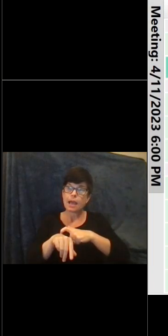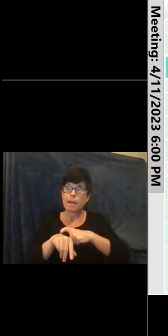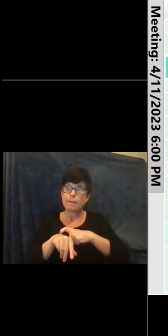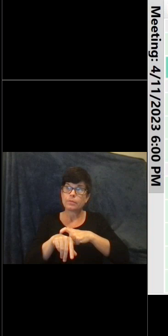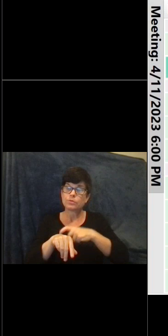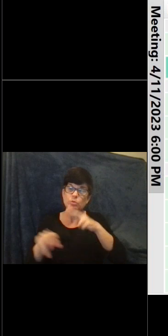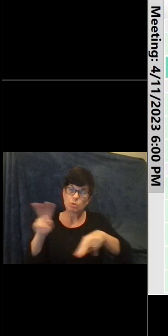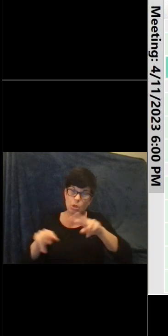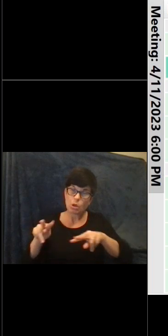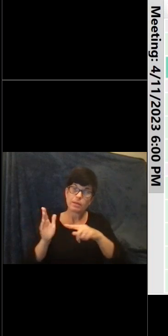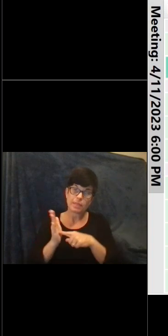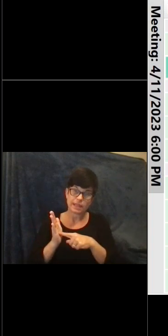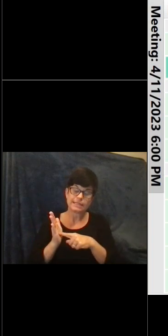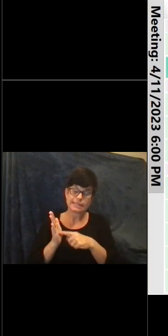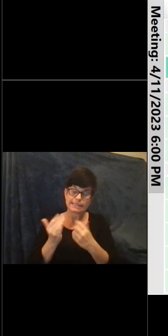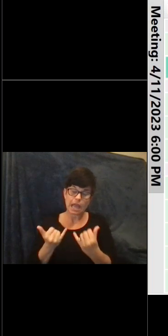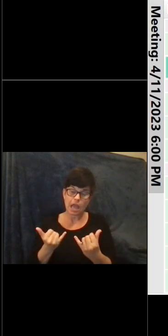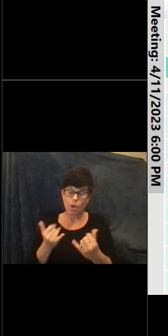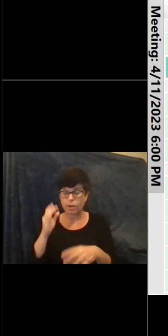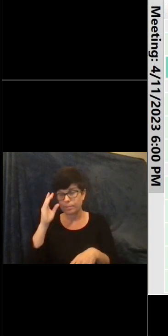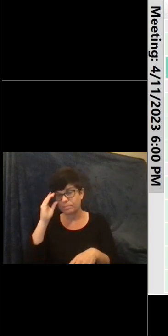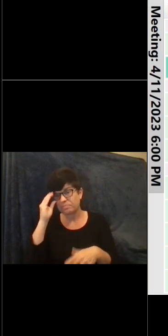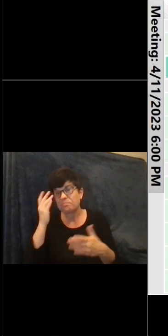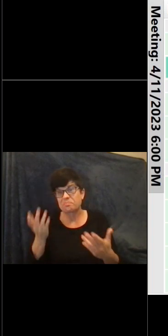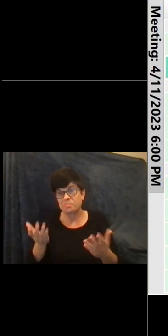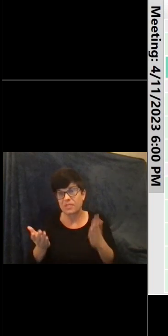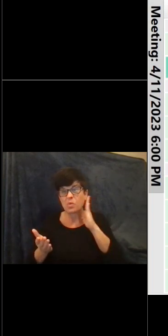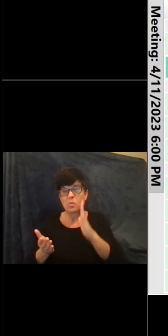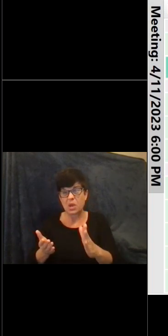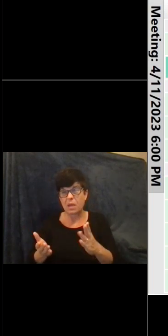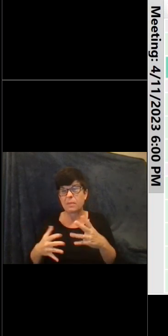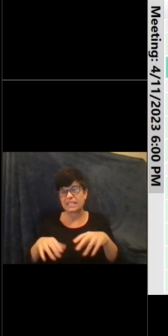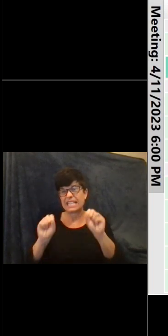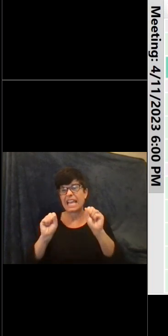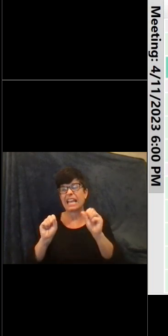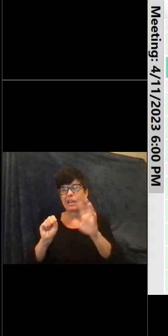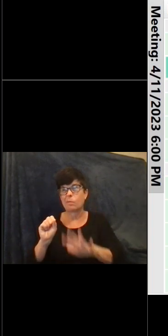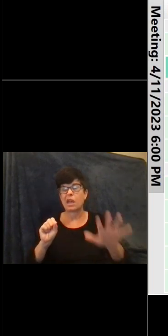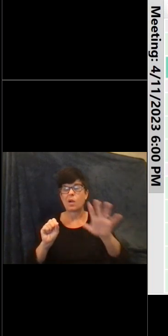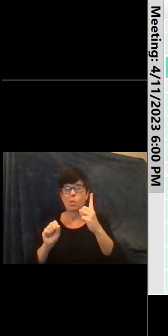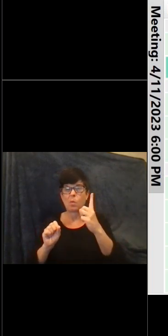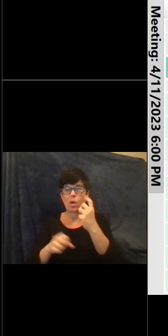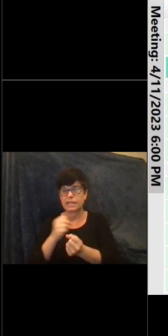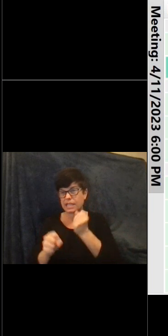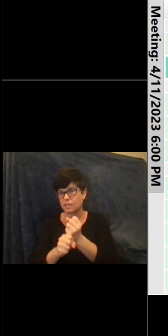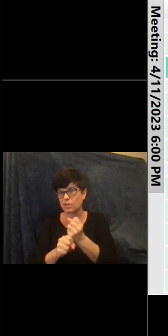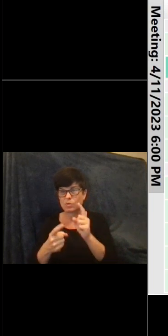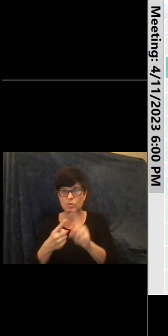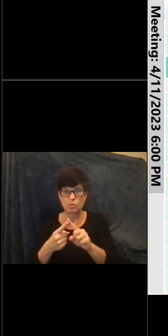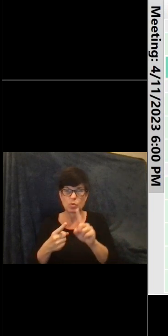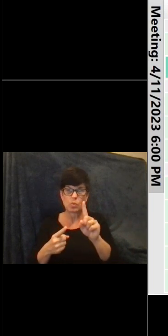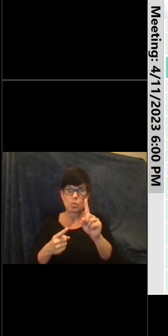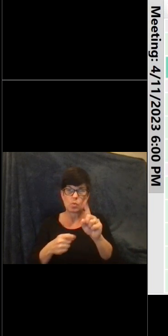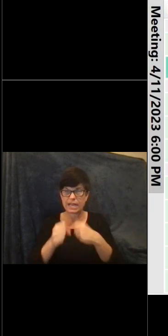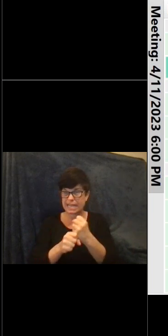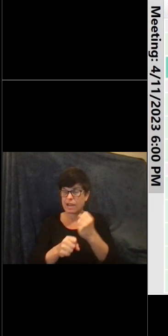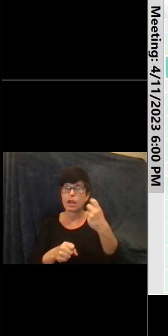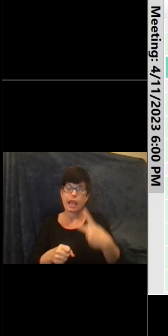this. And see, you know, since it's going to take a year to year and a half, by then we'll have a good understanding of